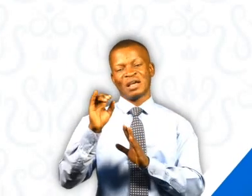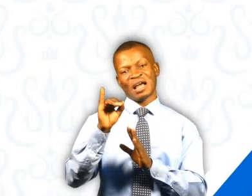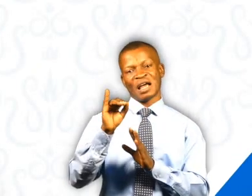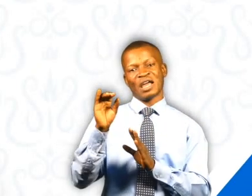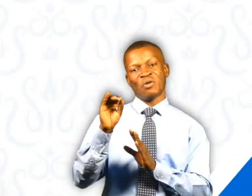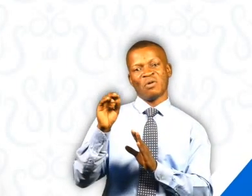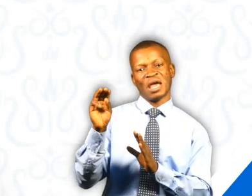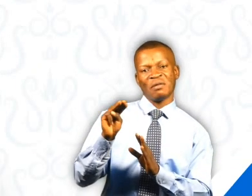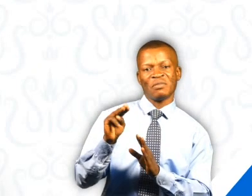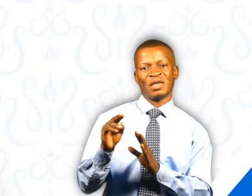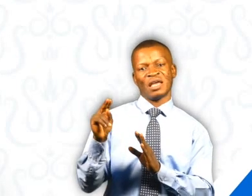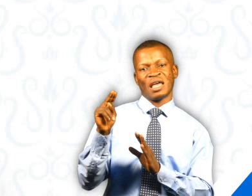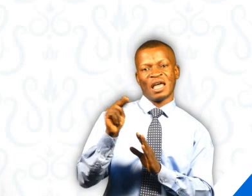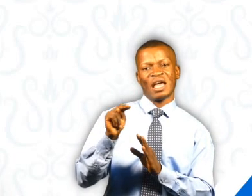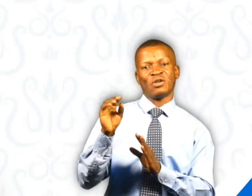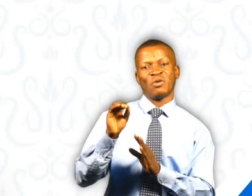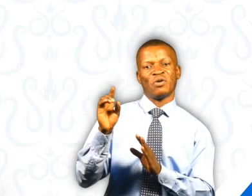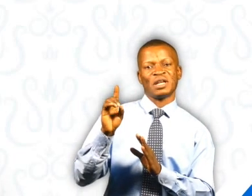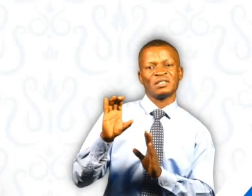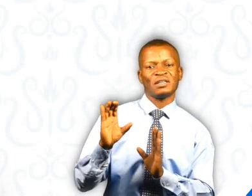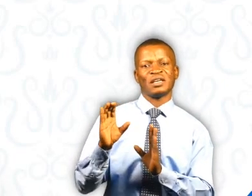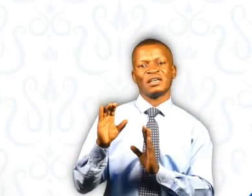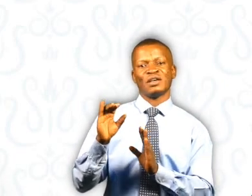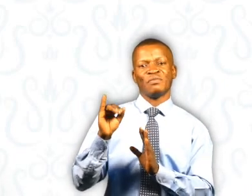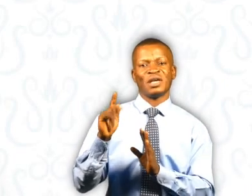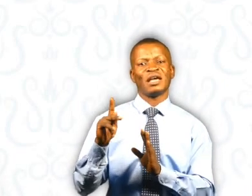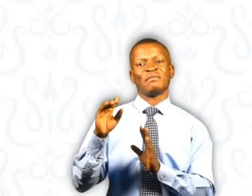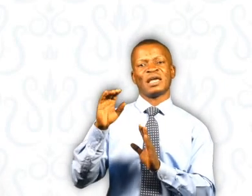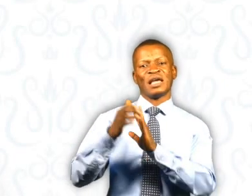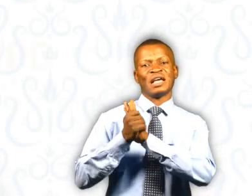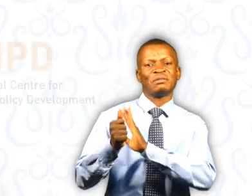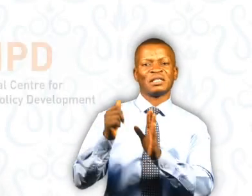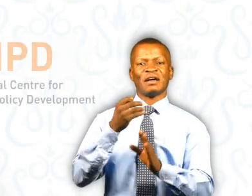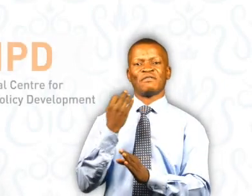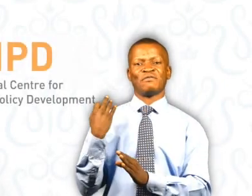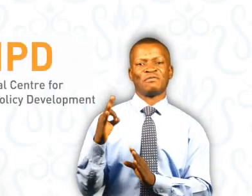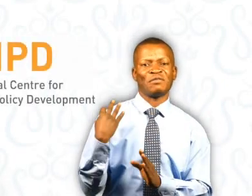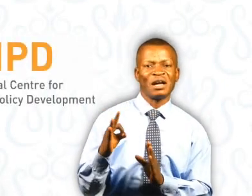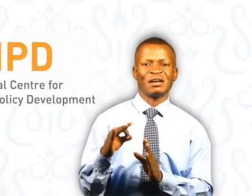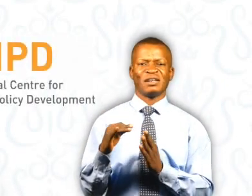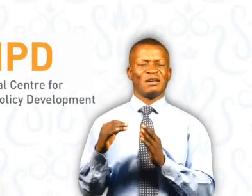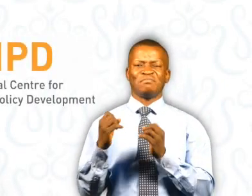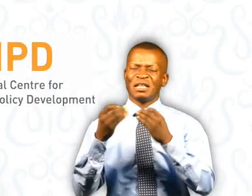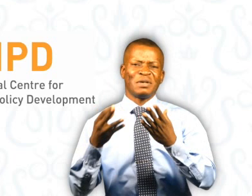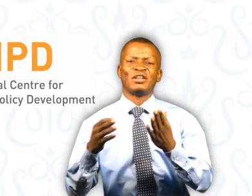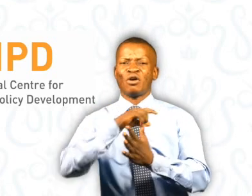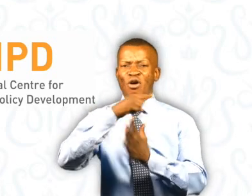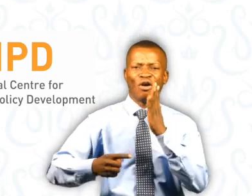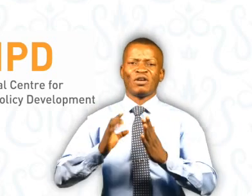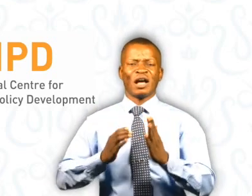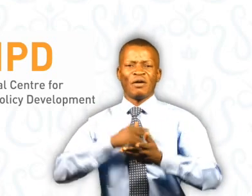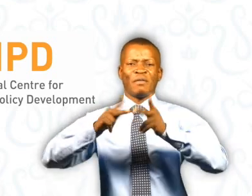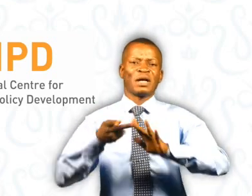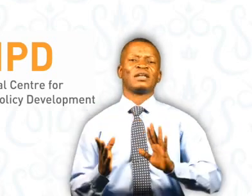like IOM, like UNODC, like PIAP, like Expertise France, like ICNPD. They are all